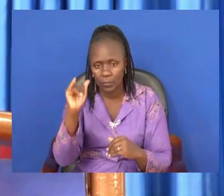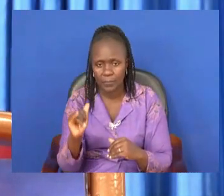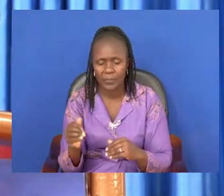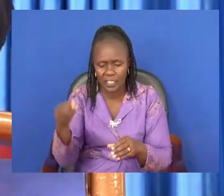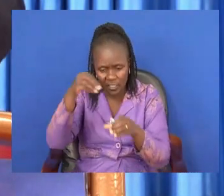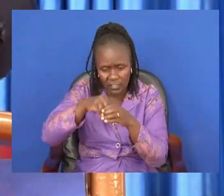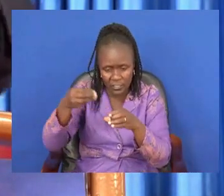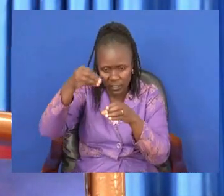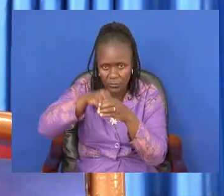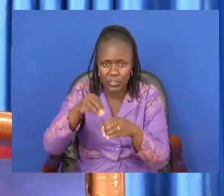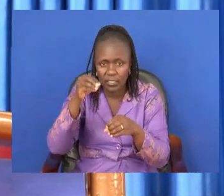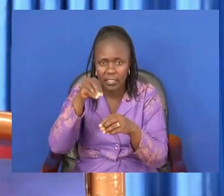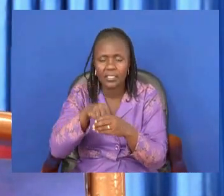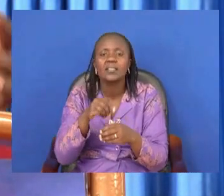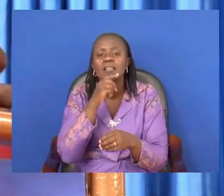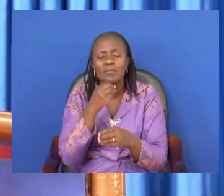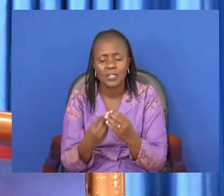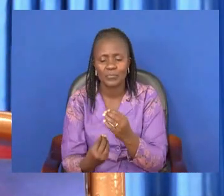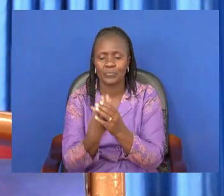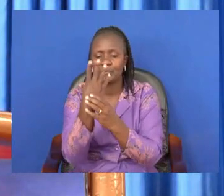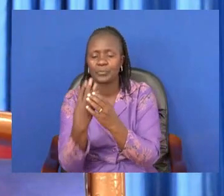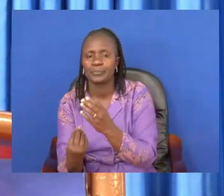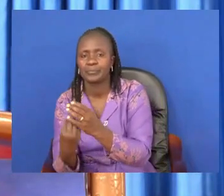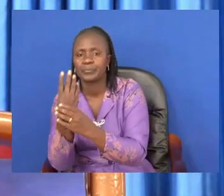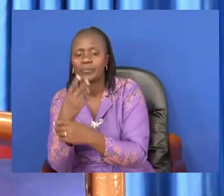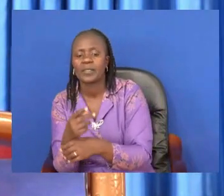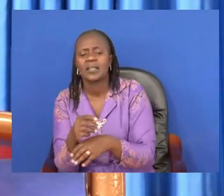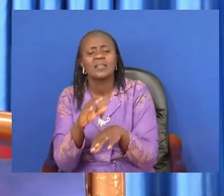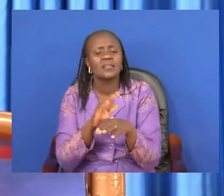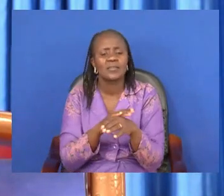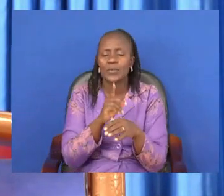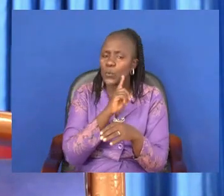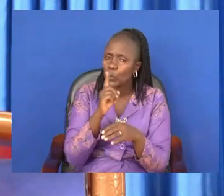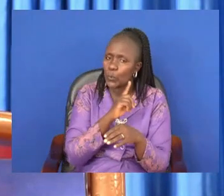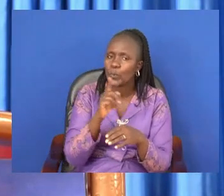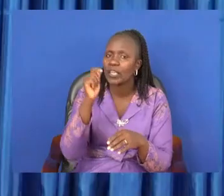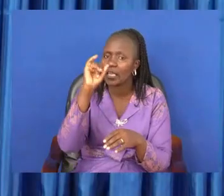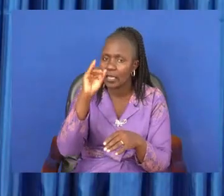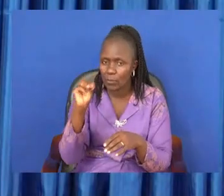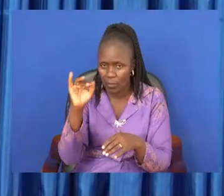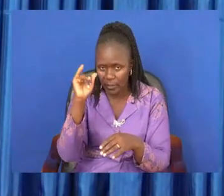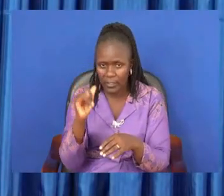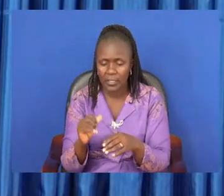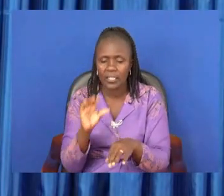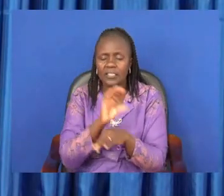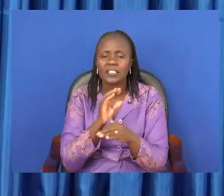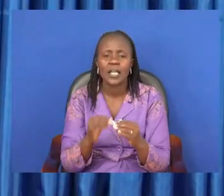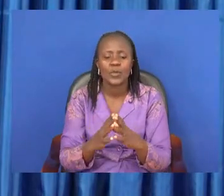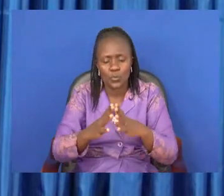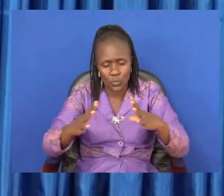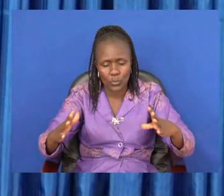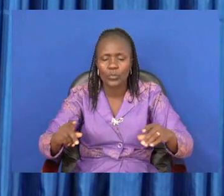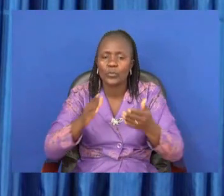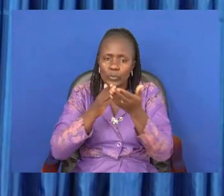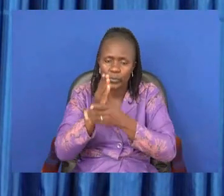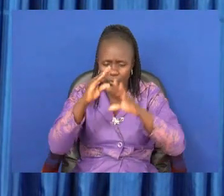into Timothy, when it started germinating, Timothy became a very fiery pastor. The church grew through his